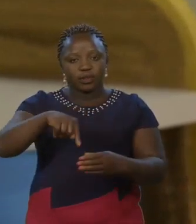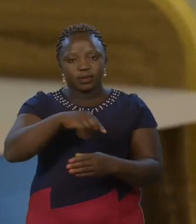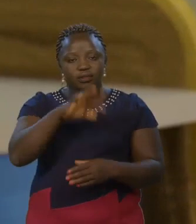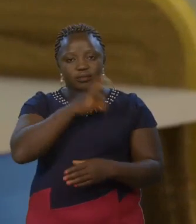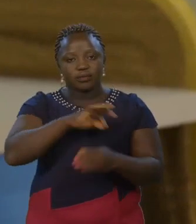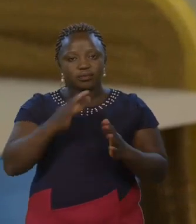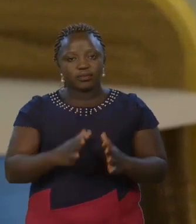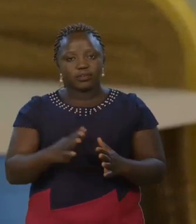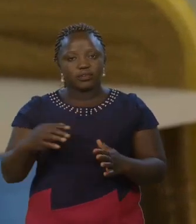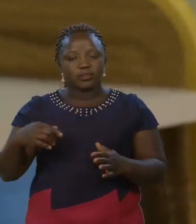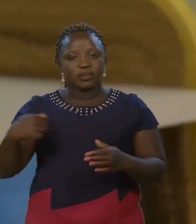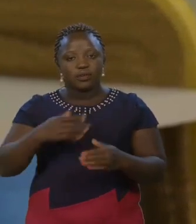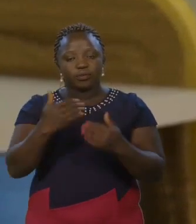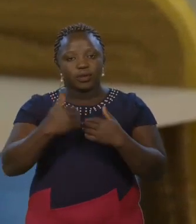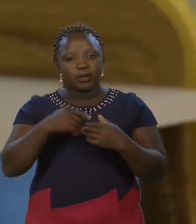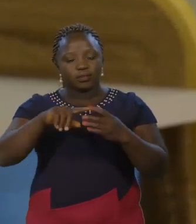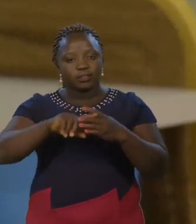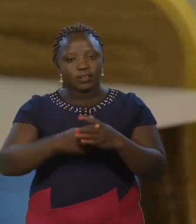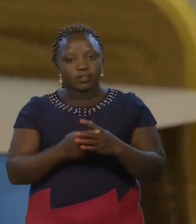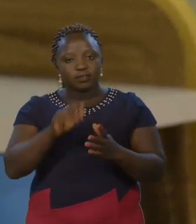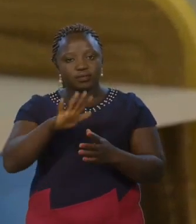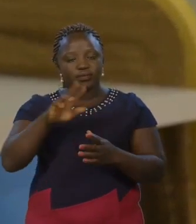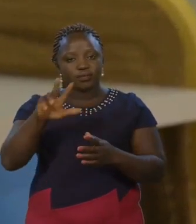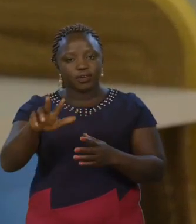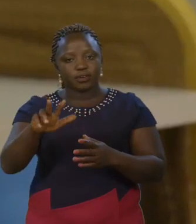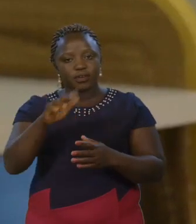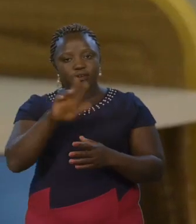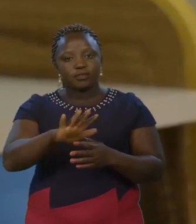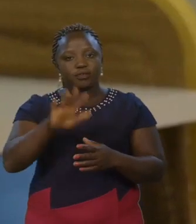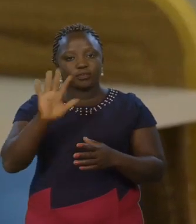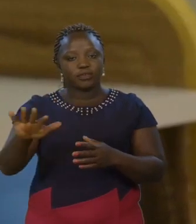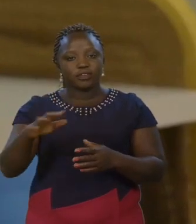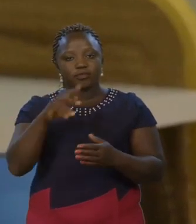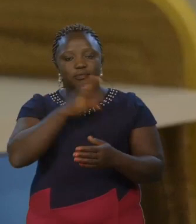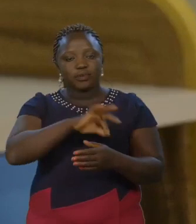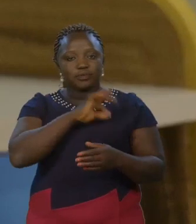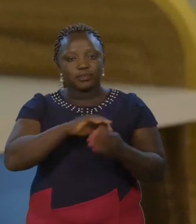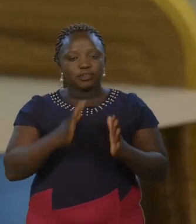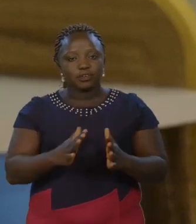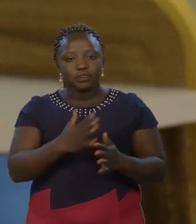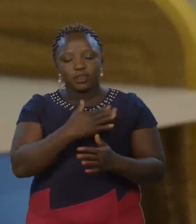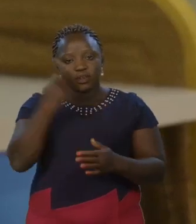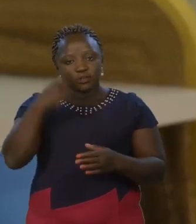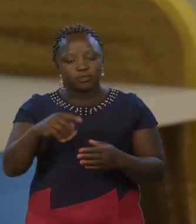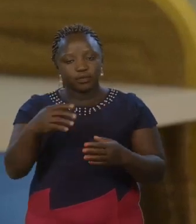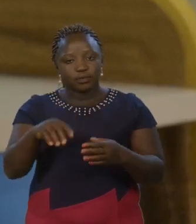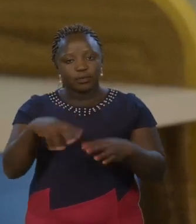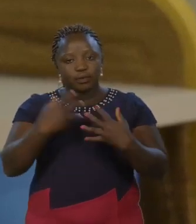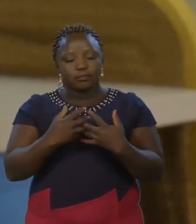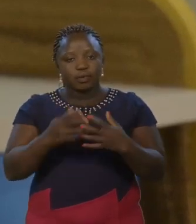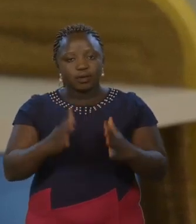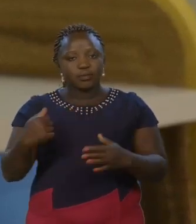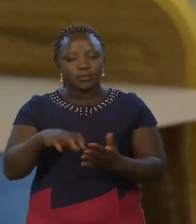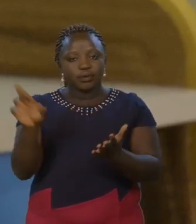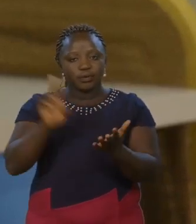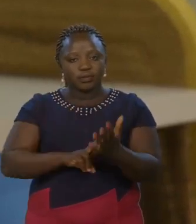vulcanizing beneficiaries, so far we have registered 55 beneficiaries. Yes. Then for auto mechanic,